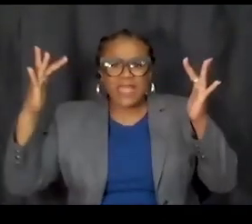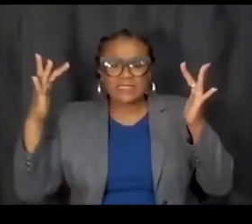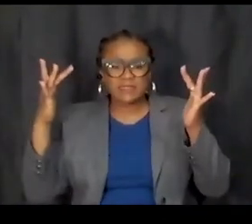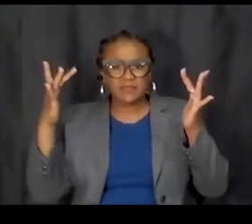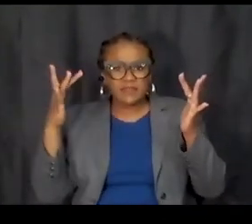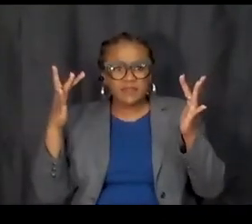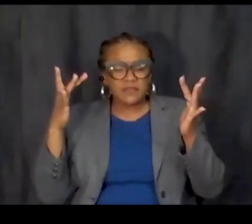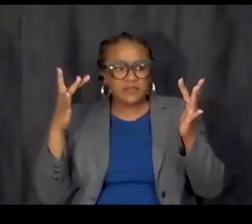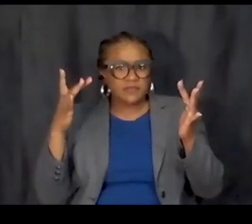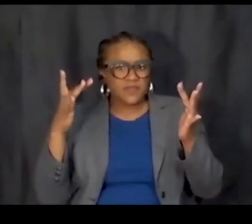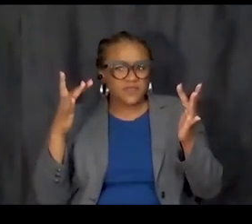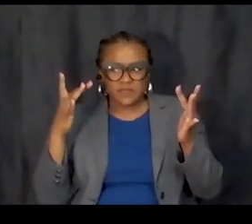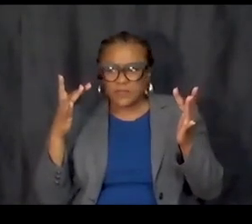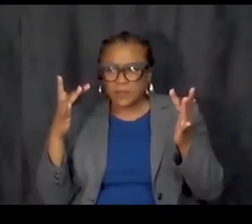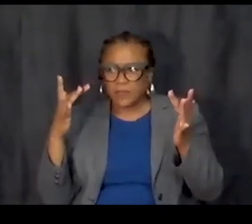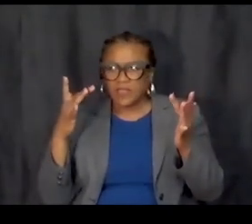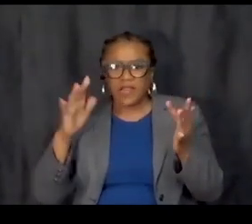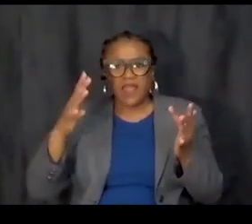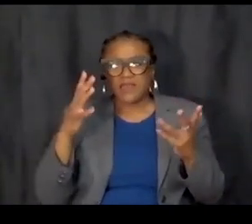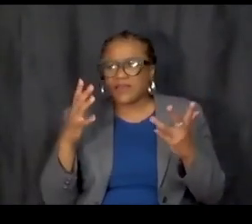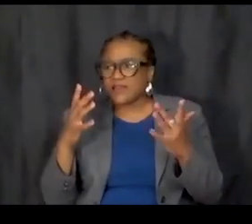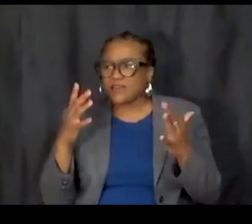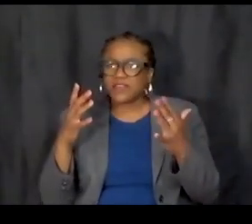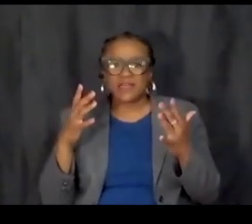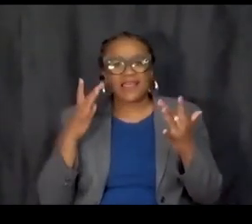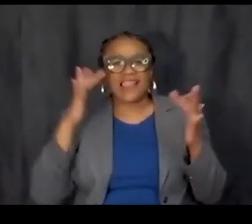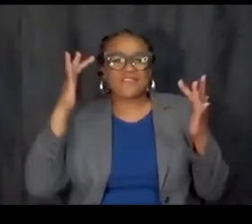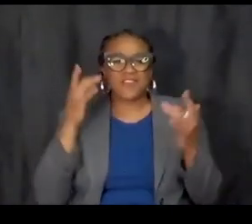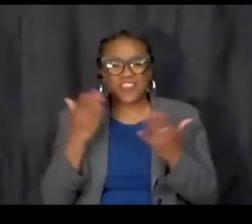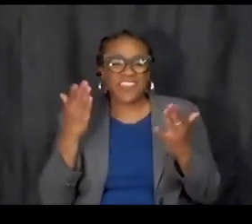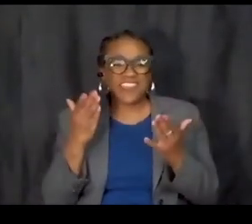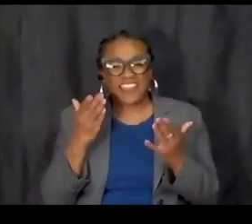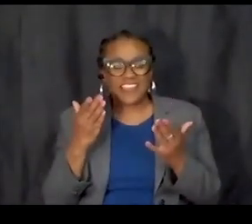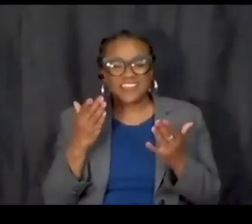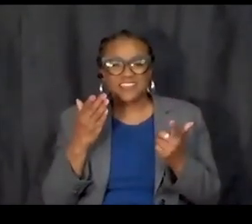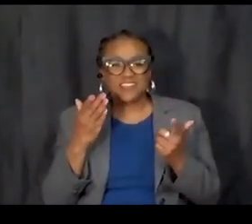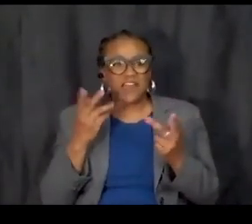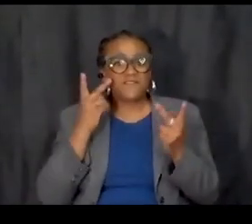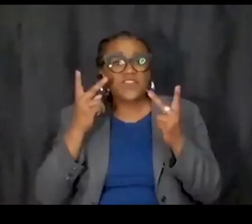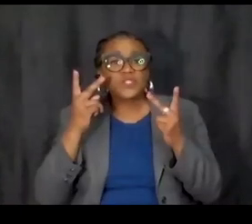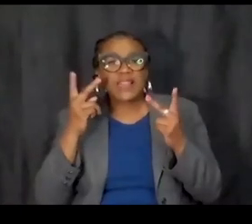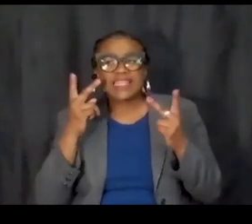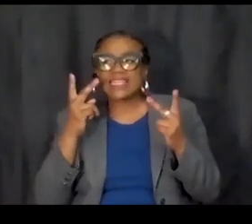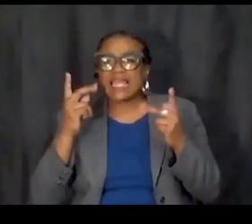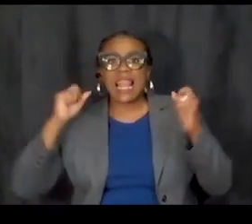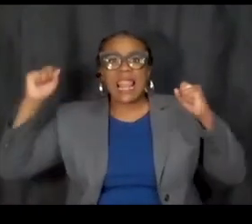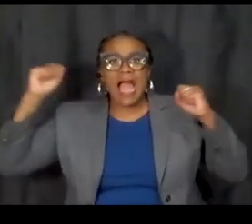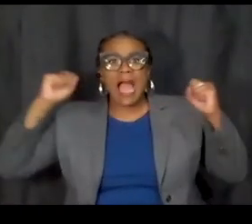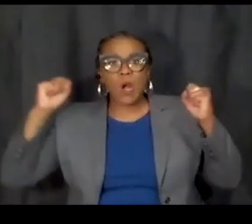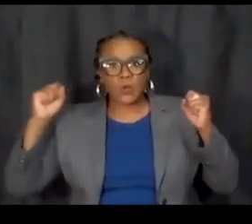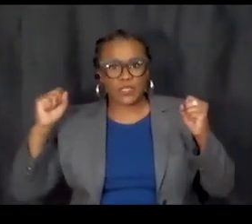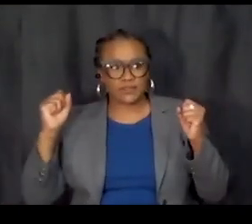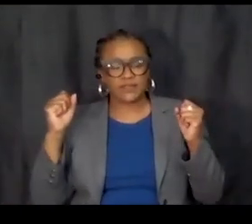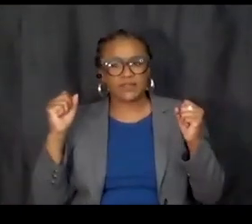and with a kind of pun, kind of clever kind of thing. And they're a visually loud, colorfully loud